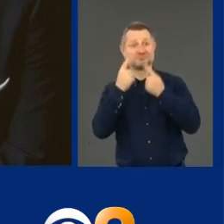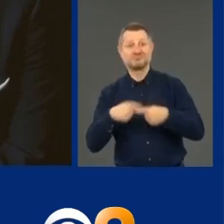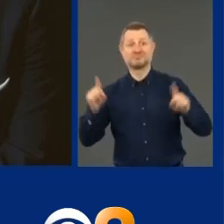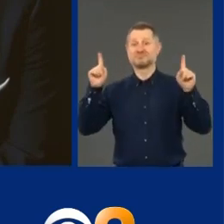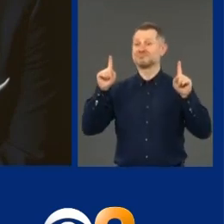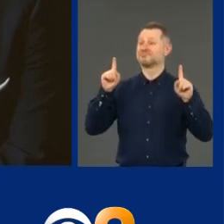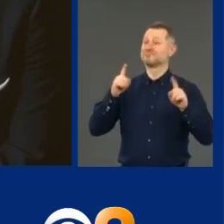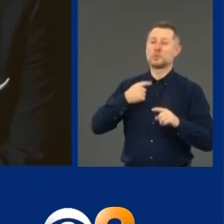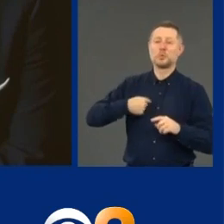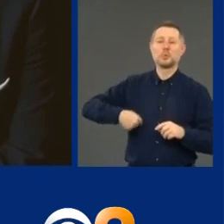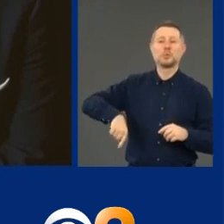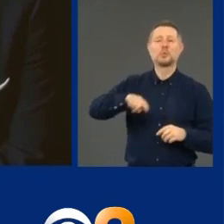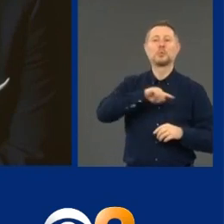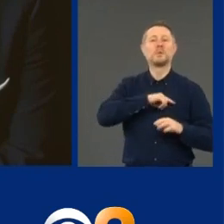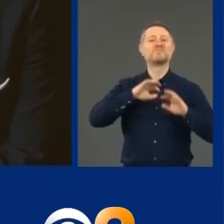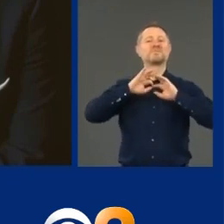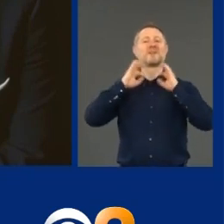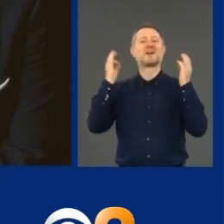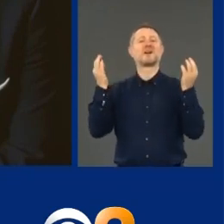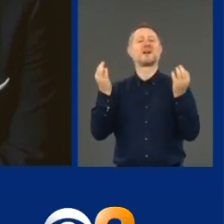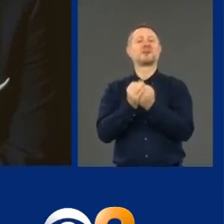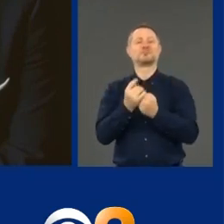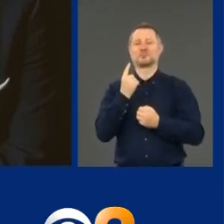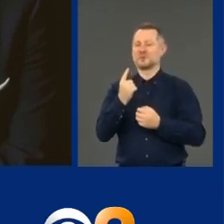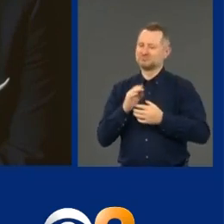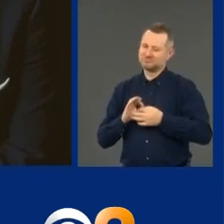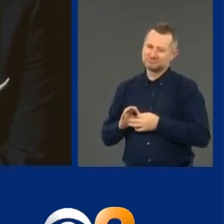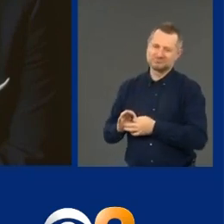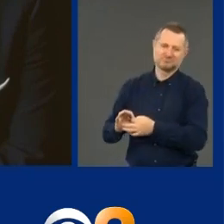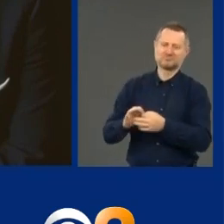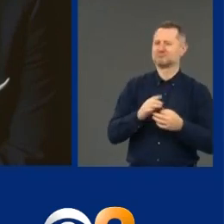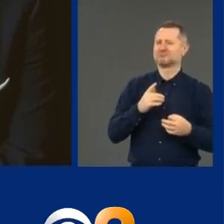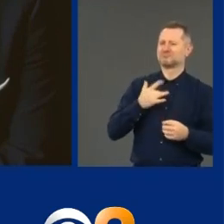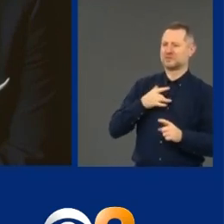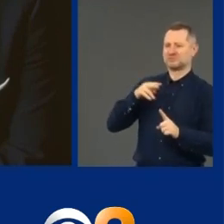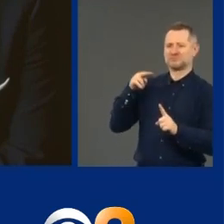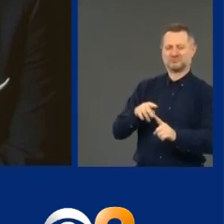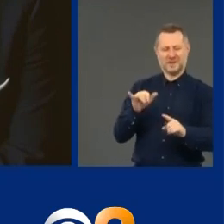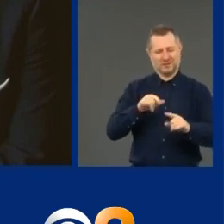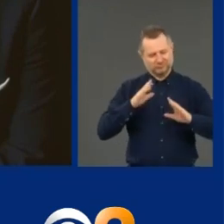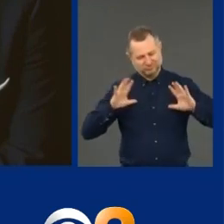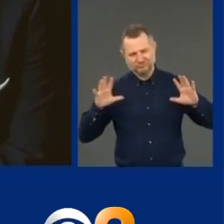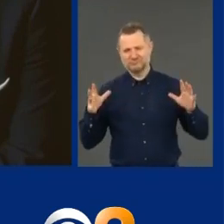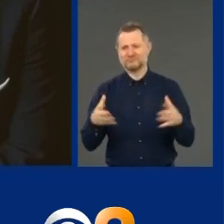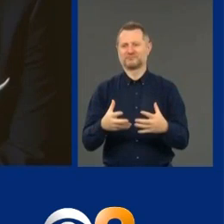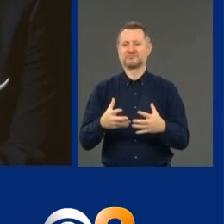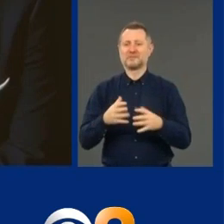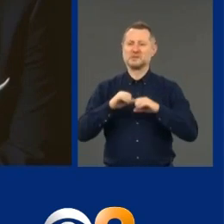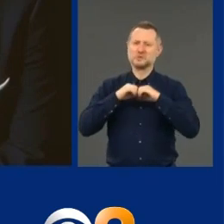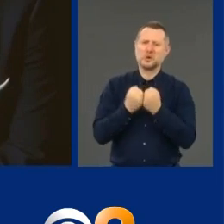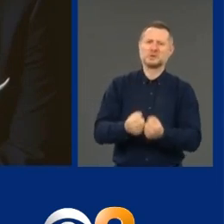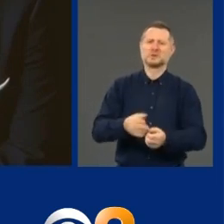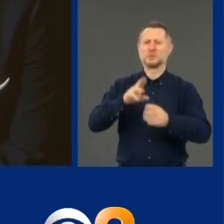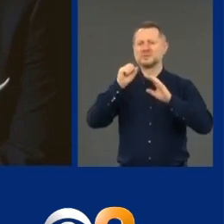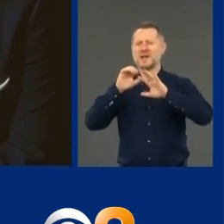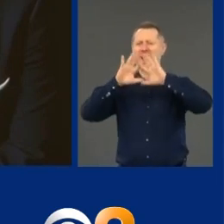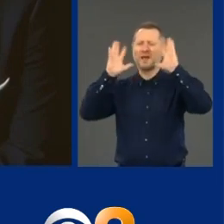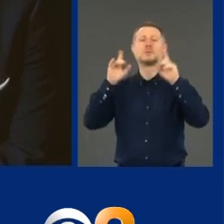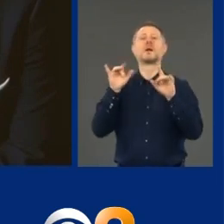family. And he brought it back to the metaphor of a family, that what is society, what is community? It's a family. You're a family.